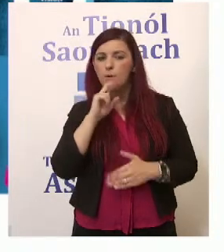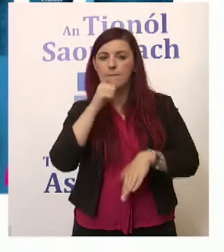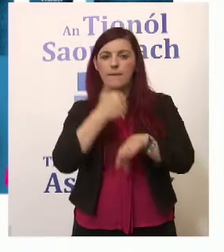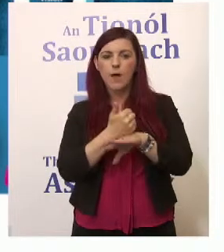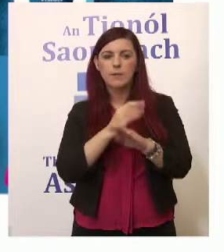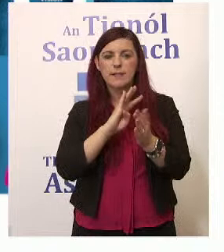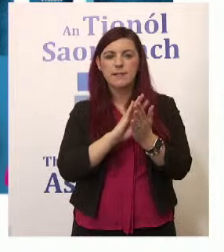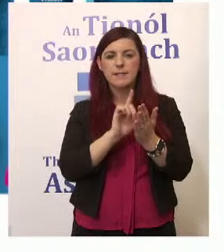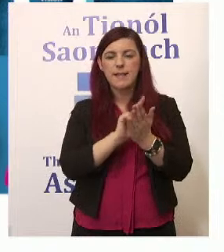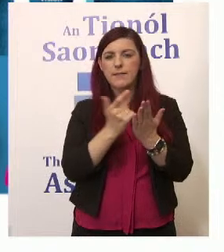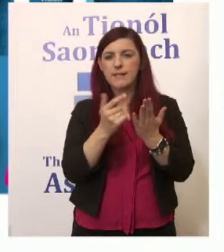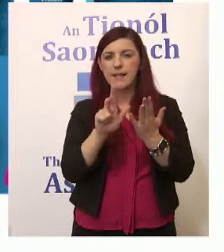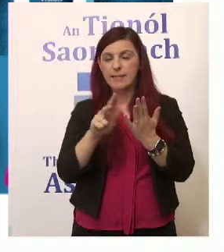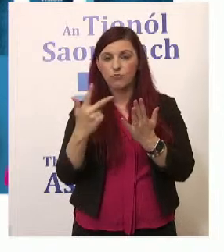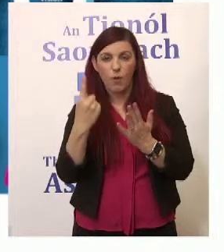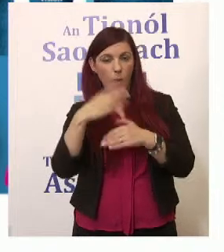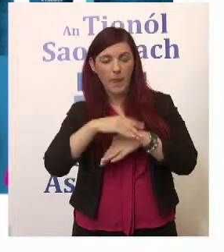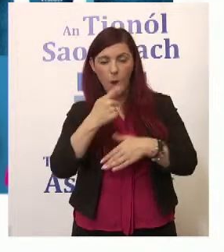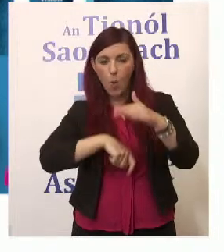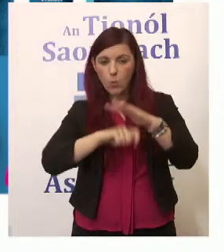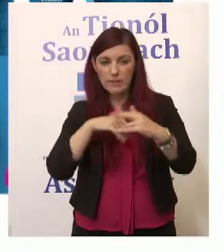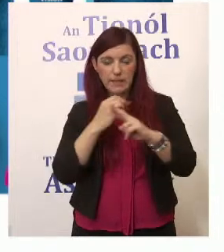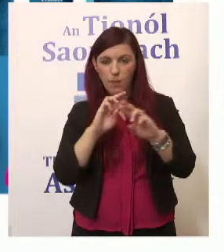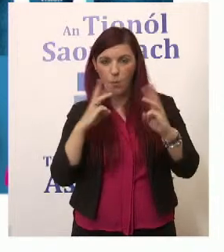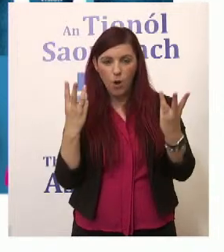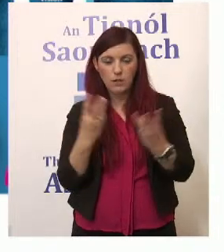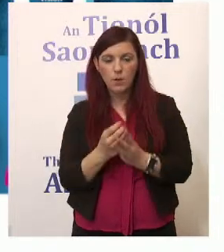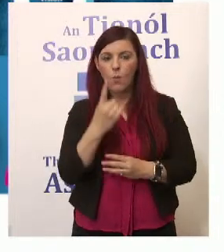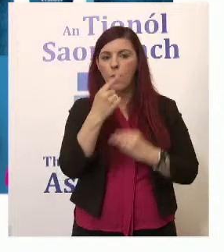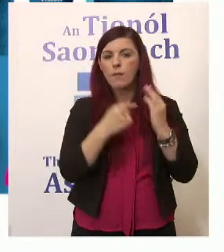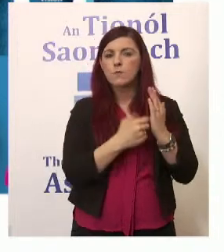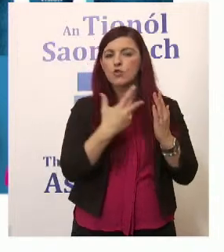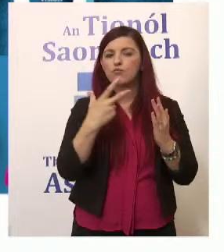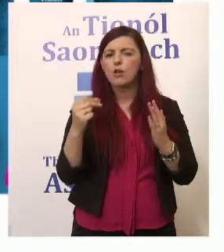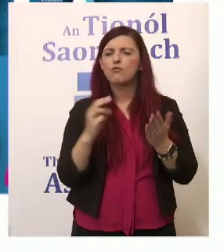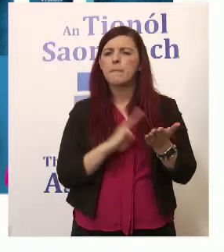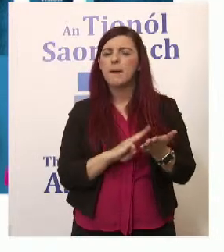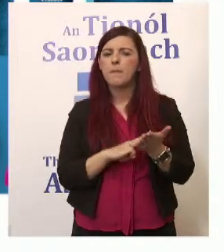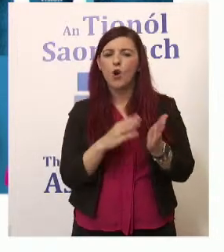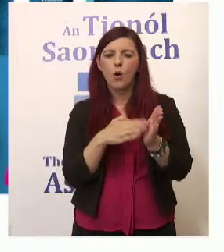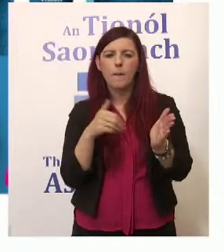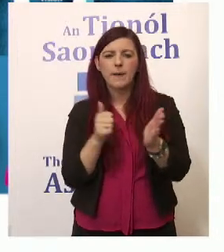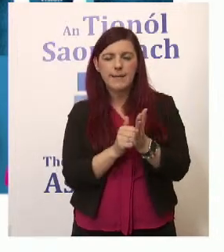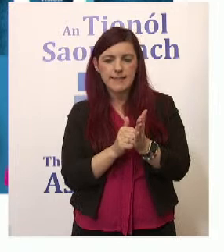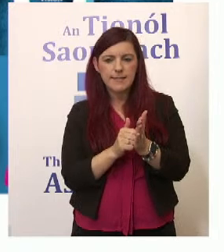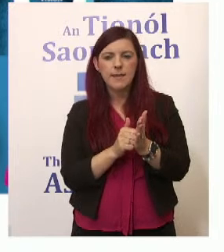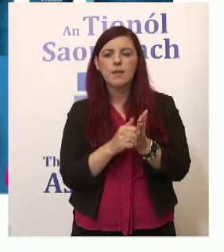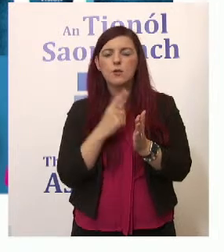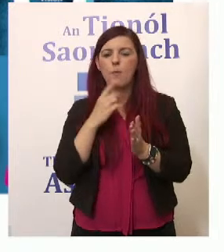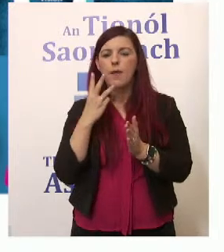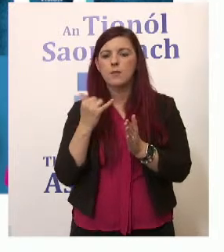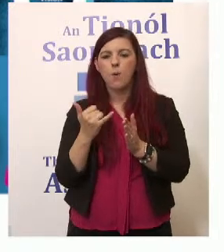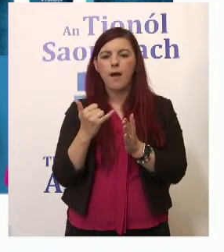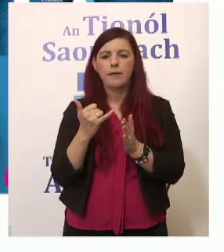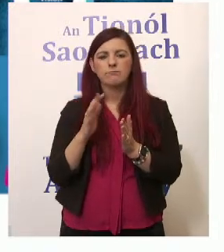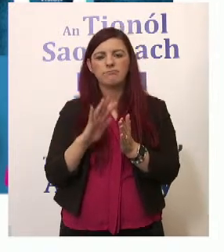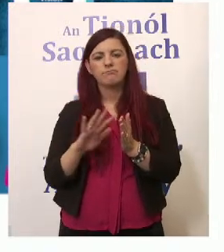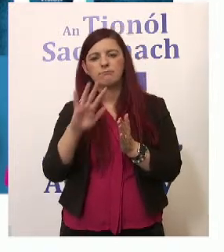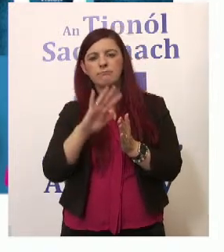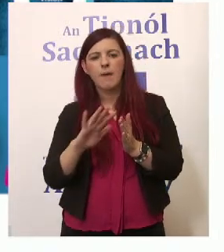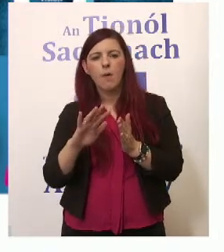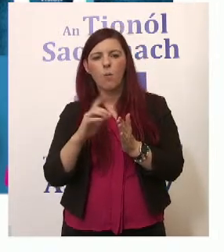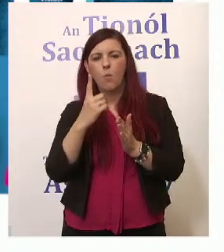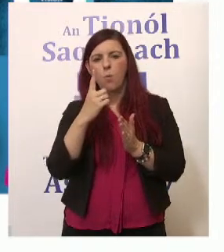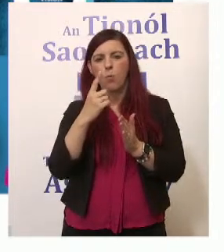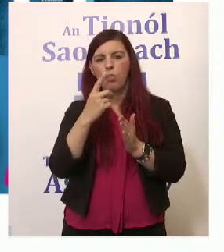1783. It's one of the oldest chambers in the world. We have 1,300 member companies which employ themselves about 300,000